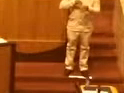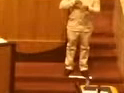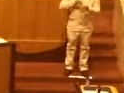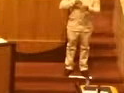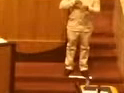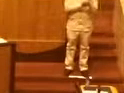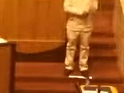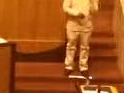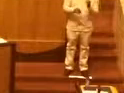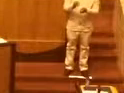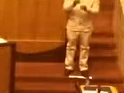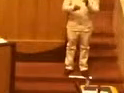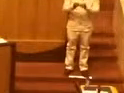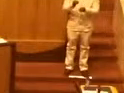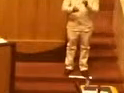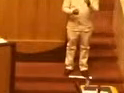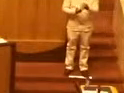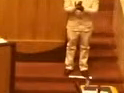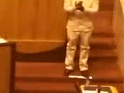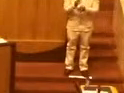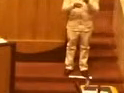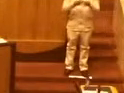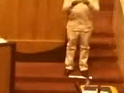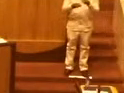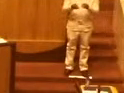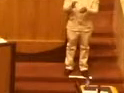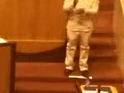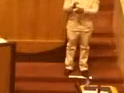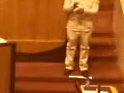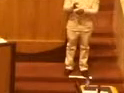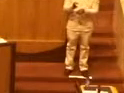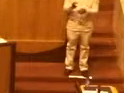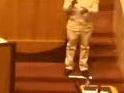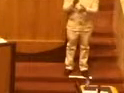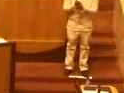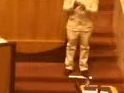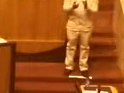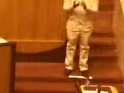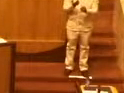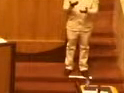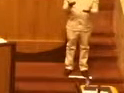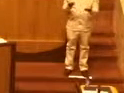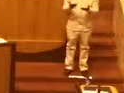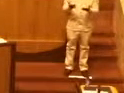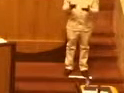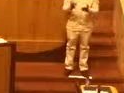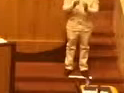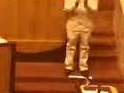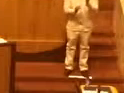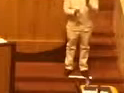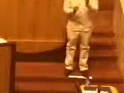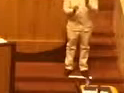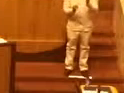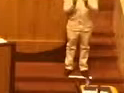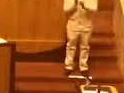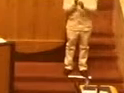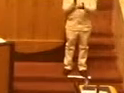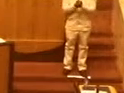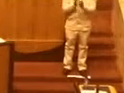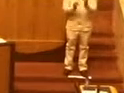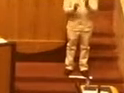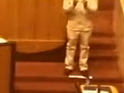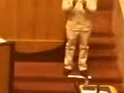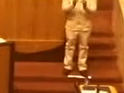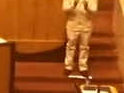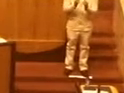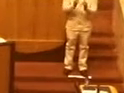of employment, and to mitigate against unprecedented levels of inequalities. COC,